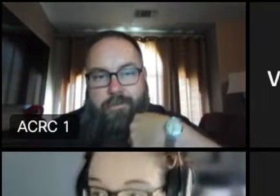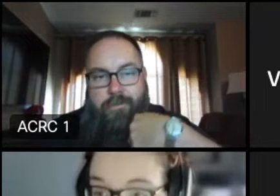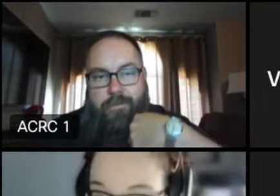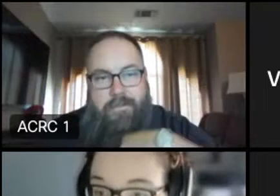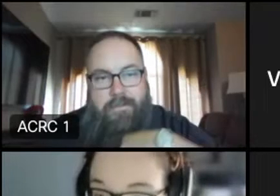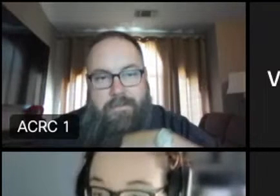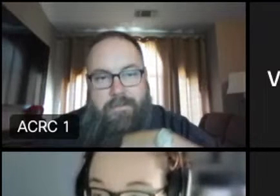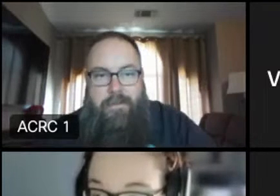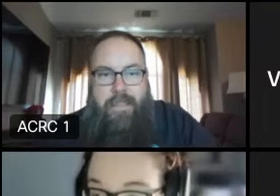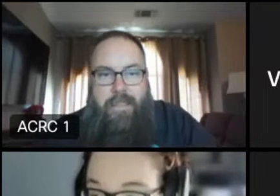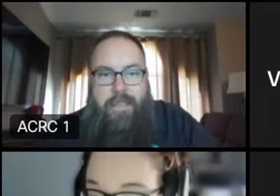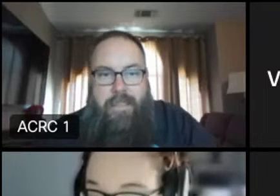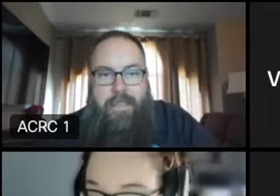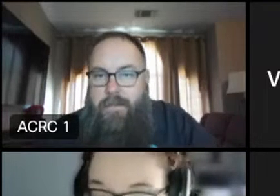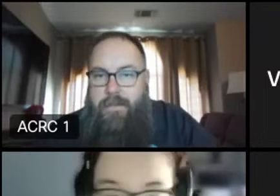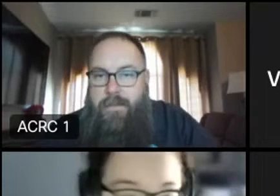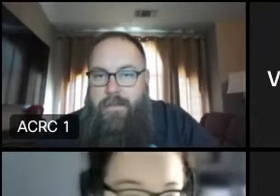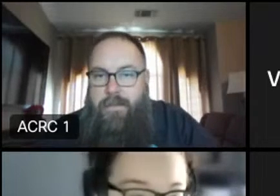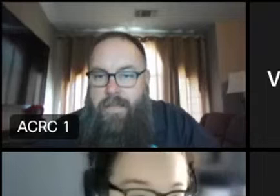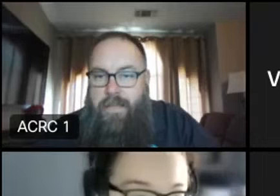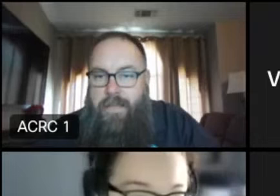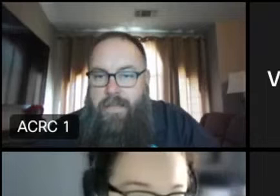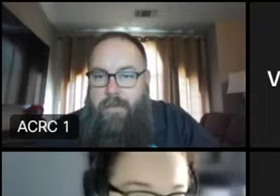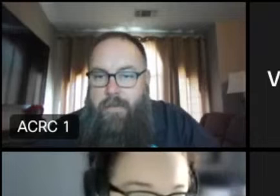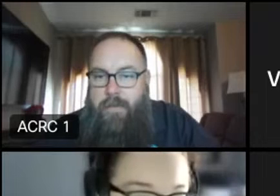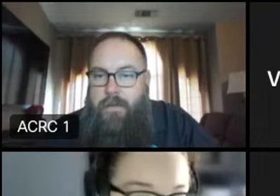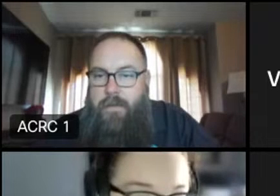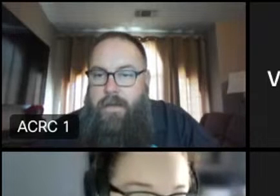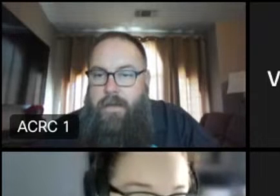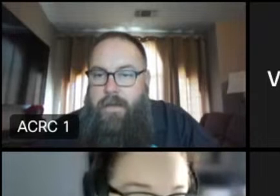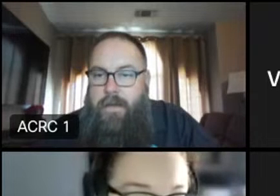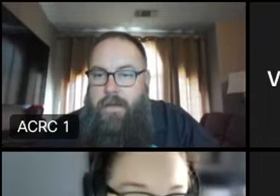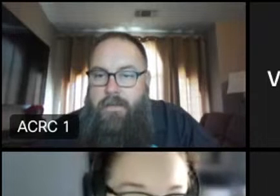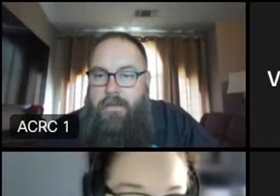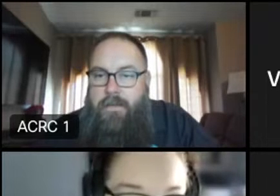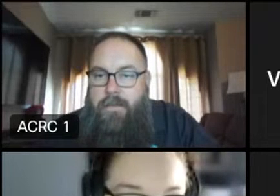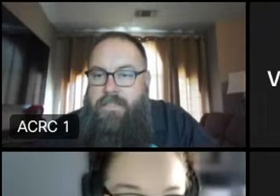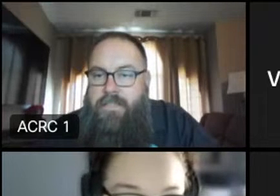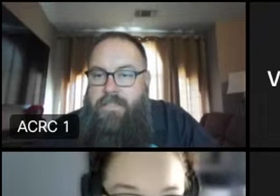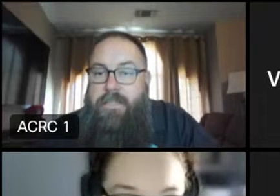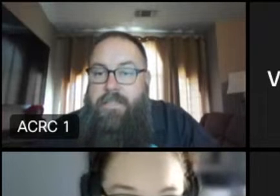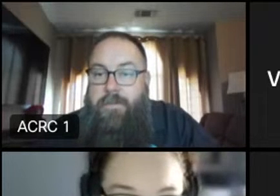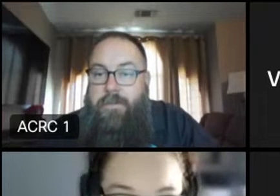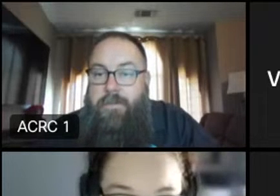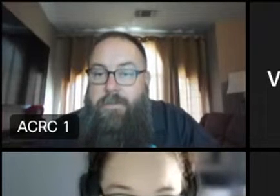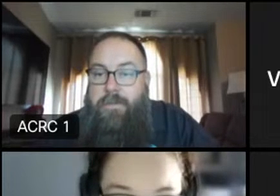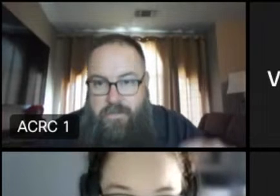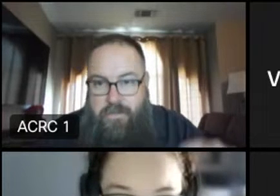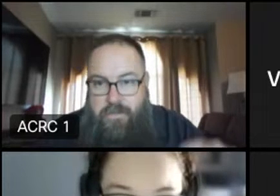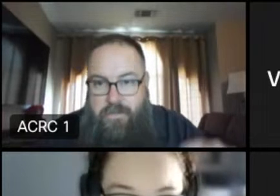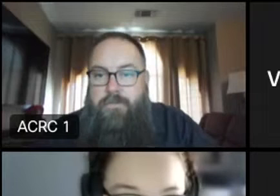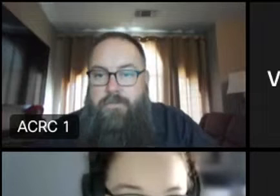days? I think that's what the answer was for that one as well. Let's see. Will social distancing and masking still be in place?